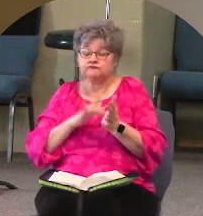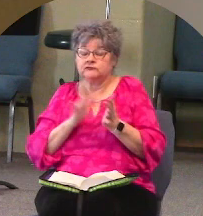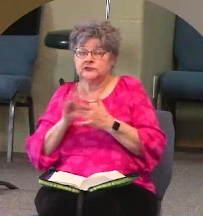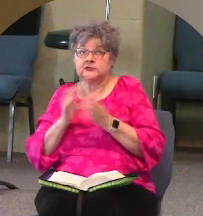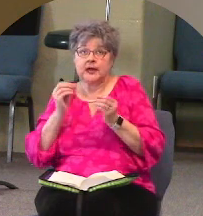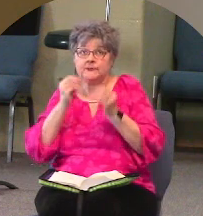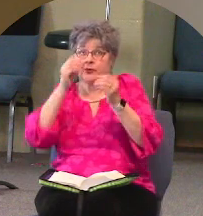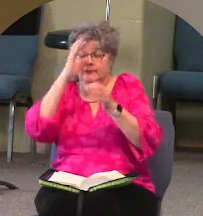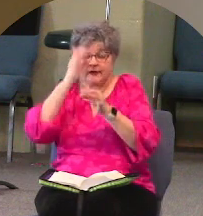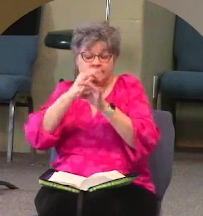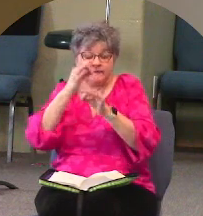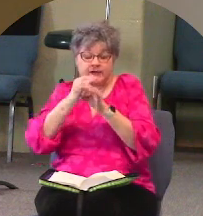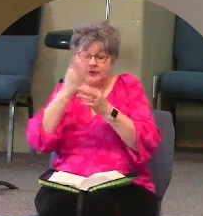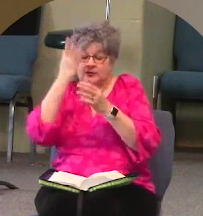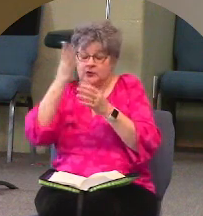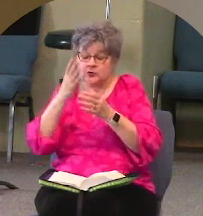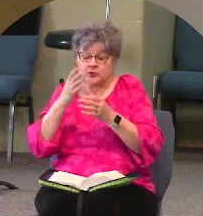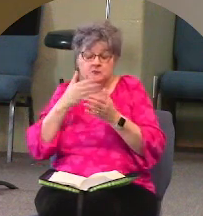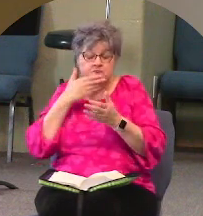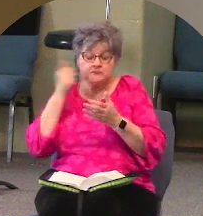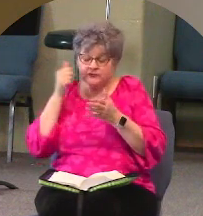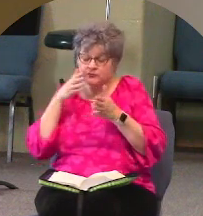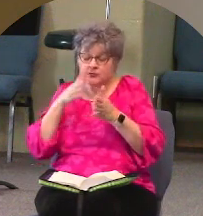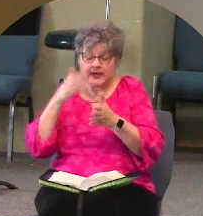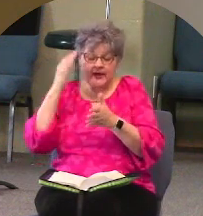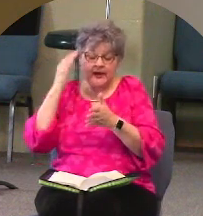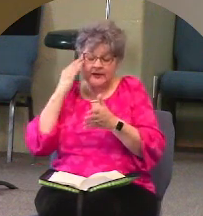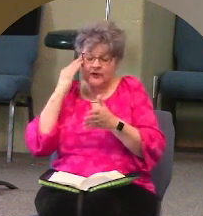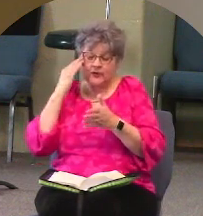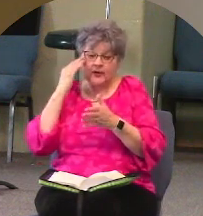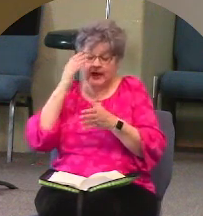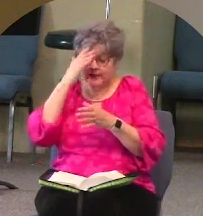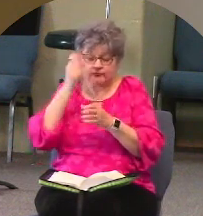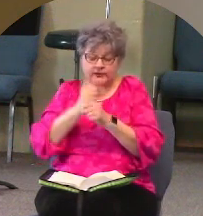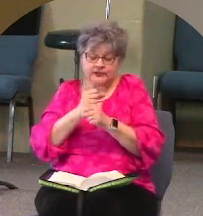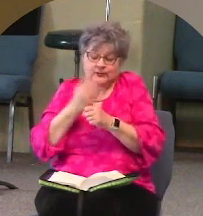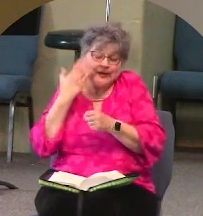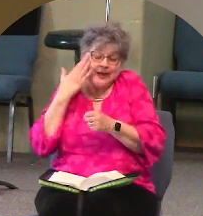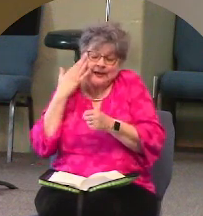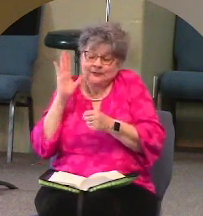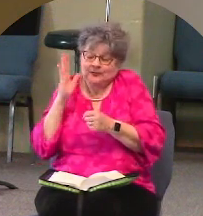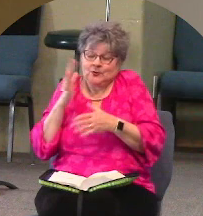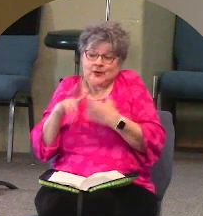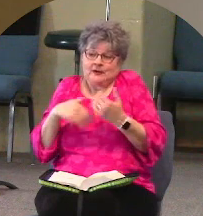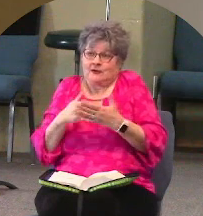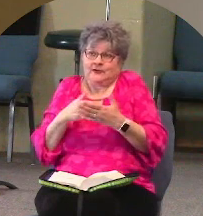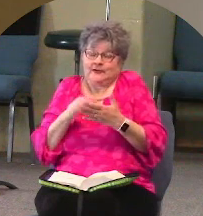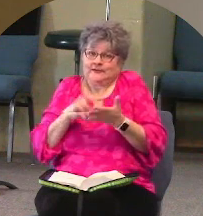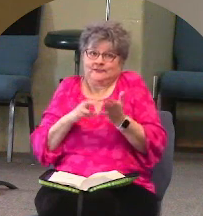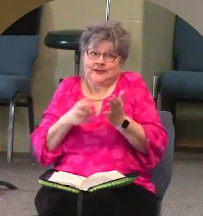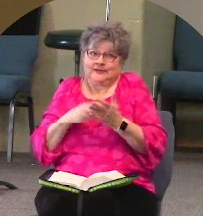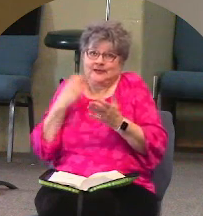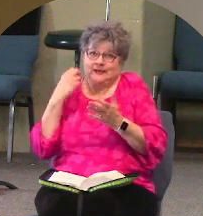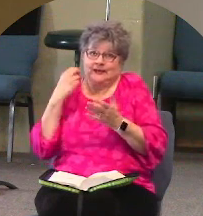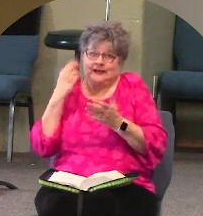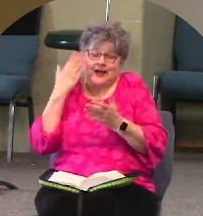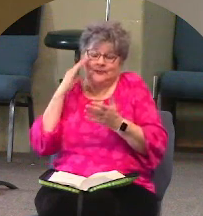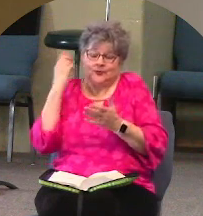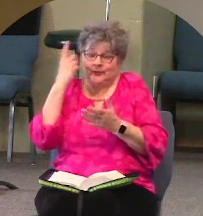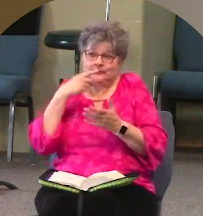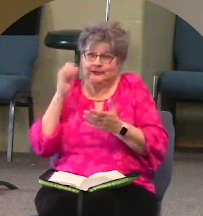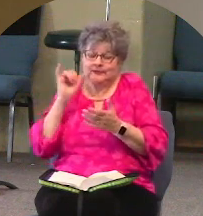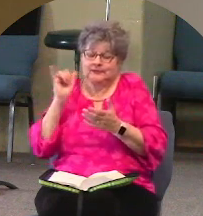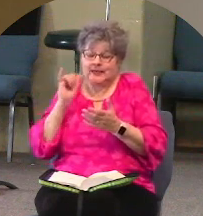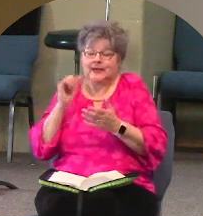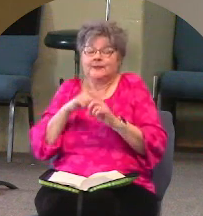faith in you the best way I know how. I trust you, God, and I don't know what all this means. I don't know what it looks like. But I'm going to